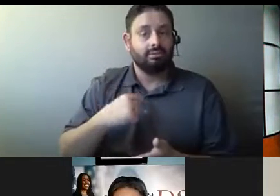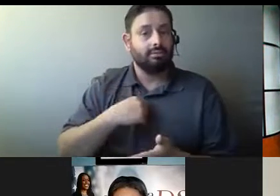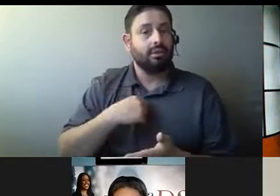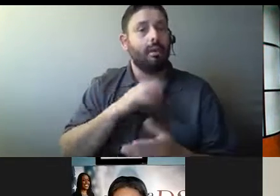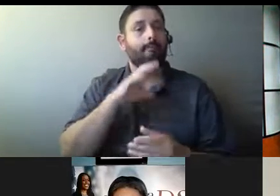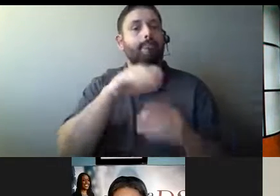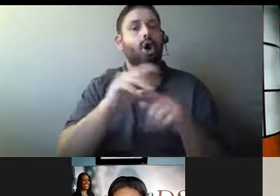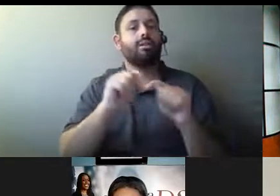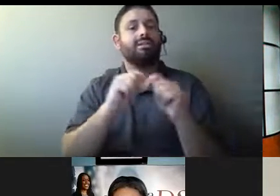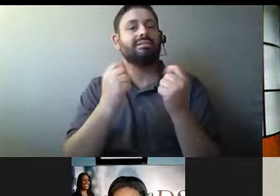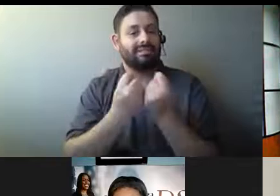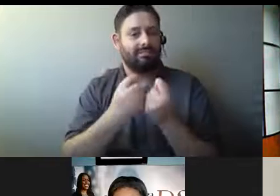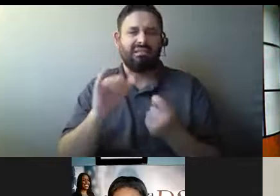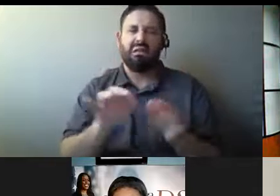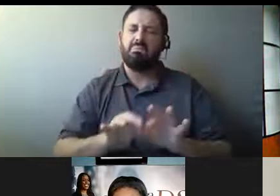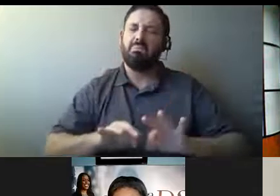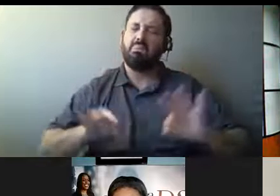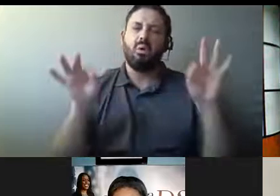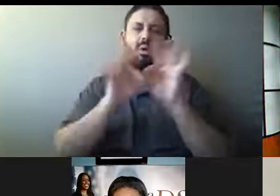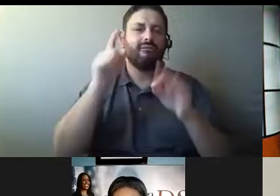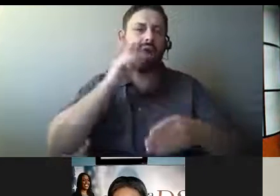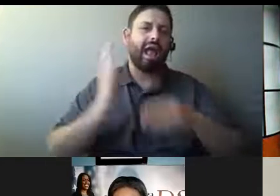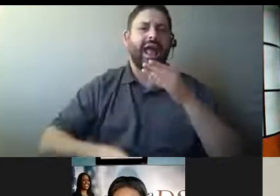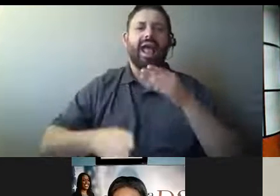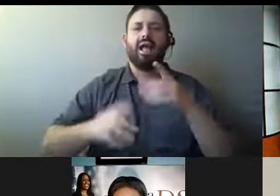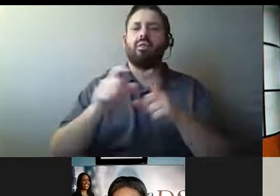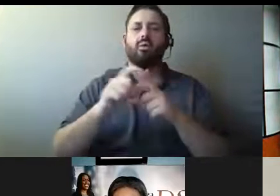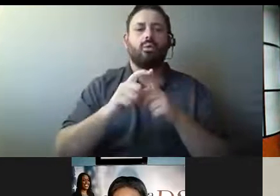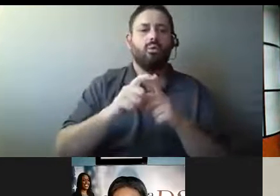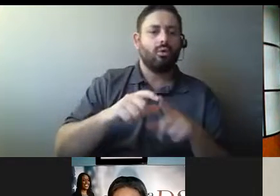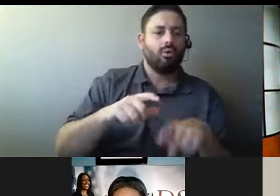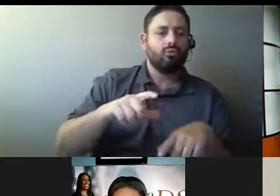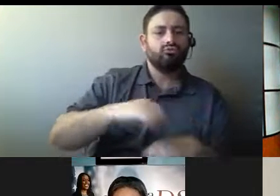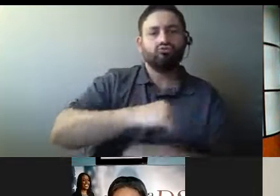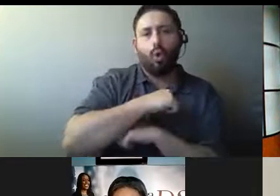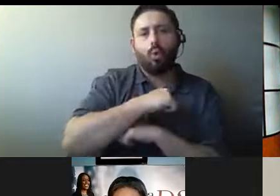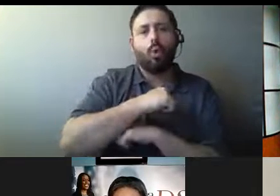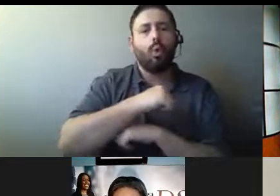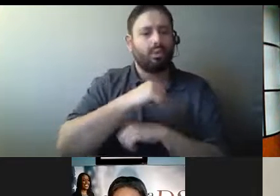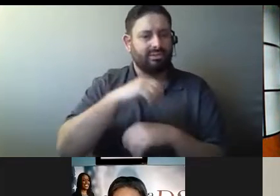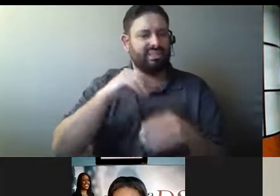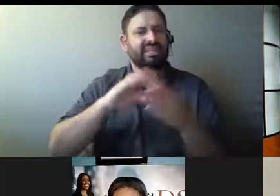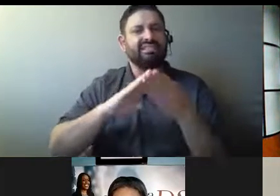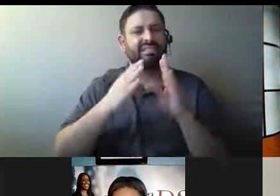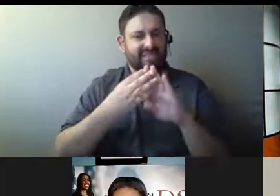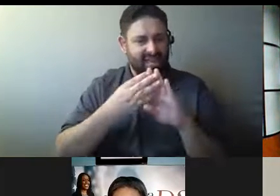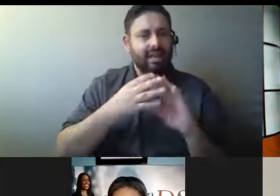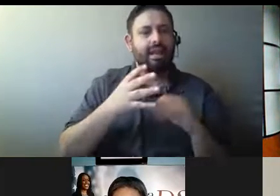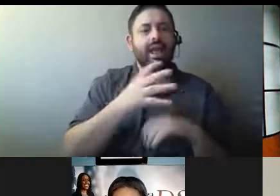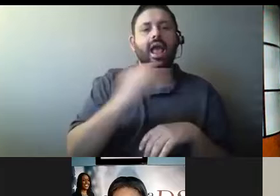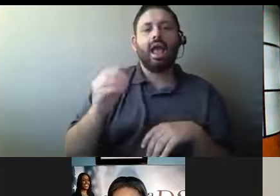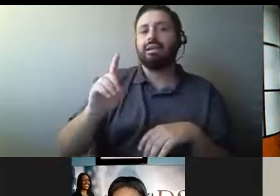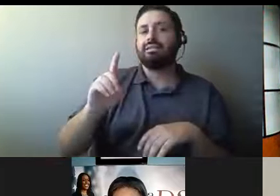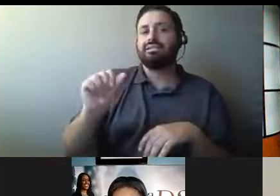of the team that was monumental in putting an end to the use of no-knock warrants and chokeholds here in the city. We also helped create the